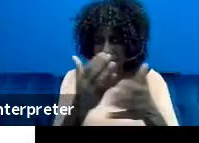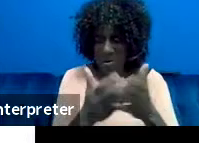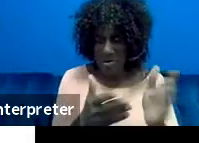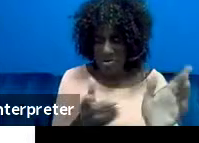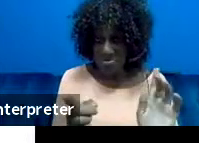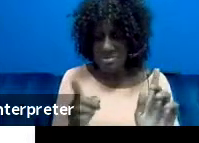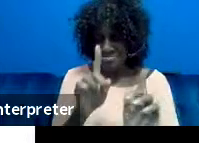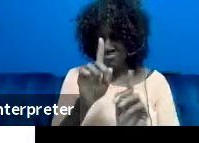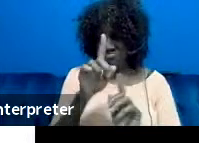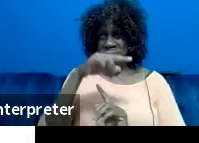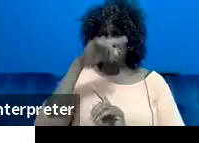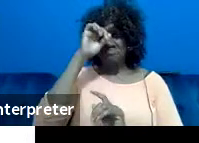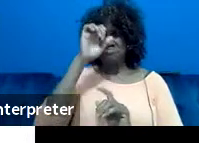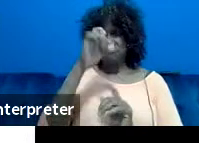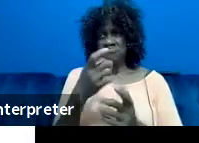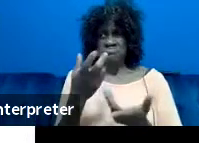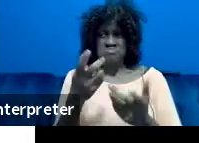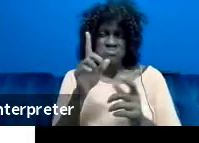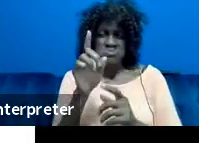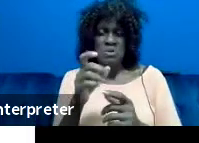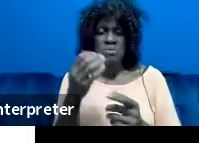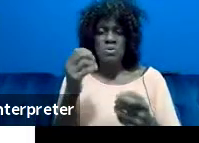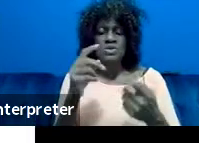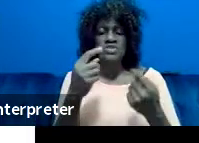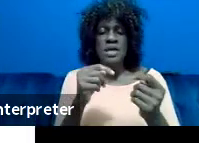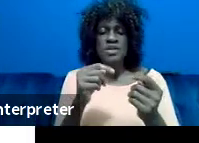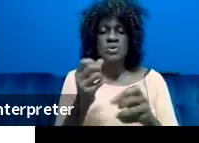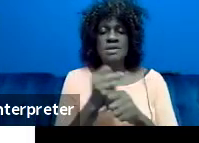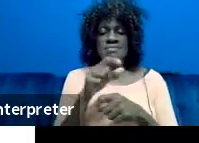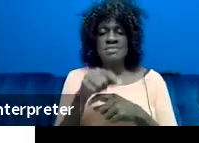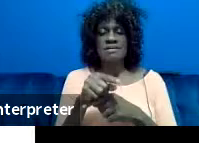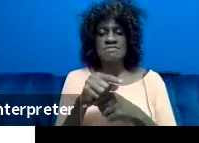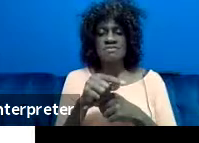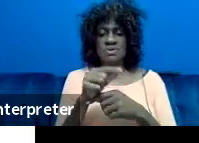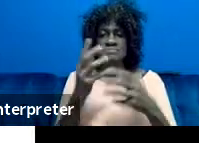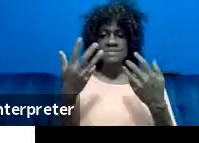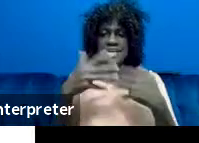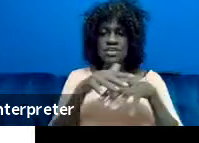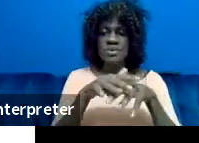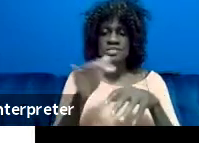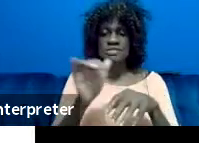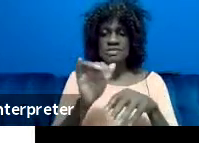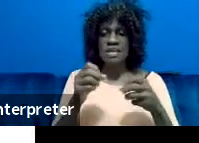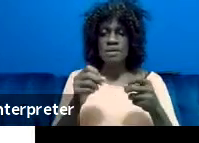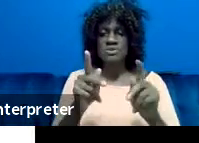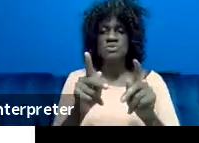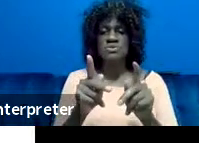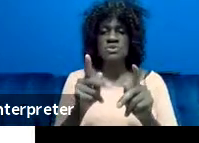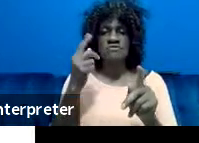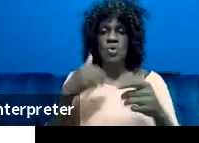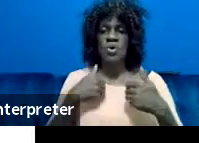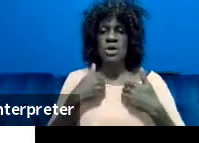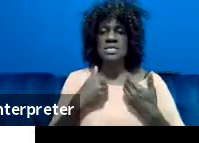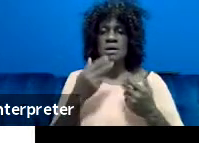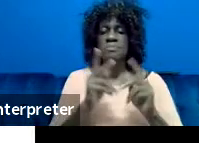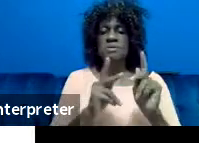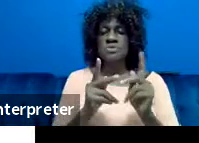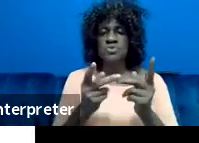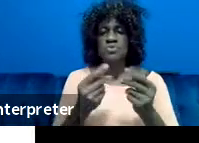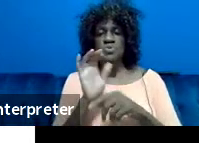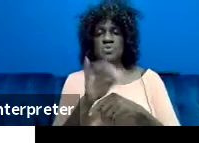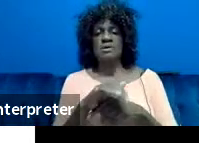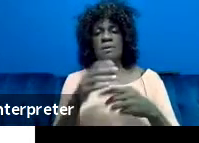It's questionable, but remember, what we're trying to stimulate here is integration and opportunities for young people to do